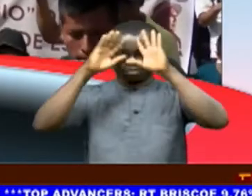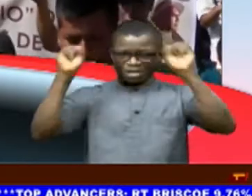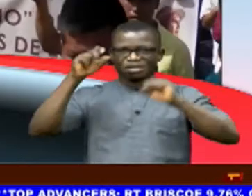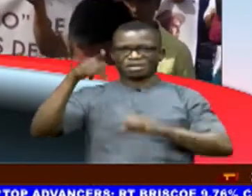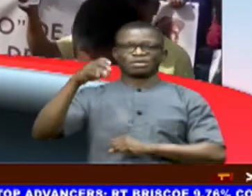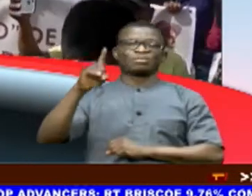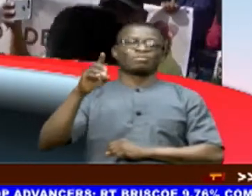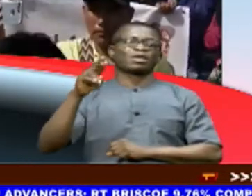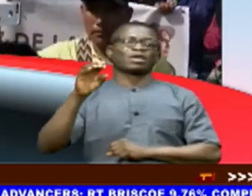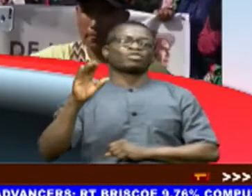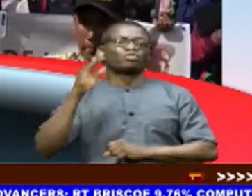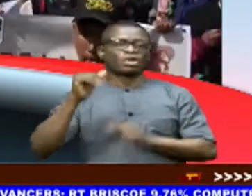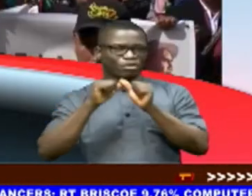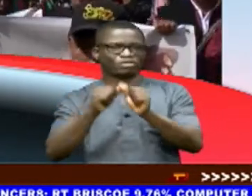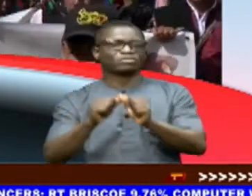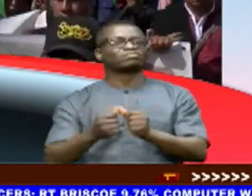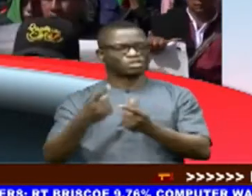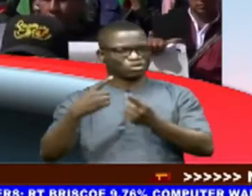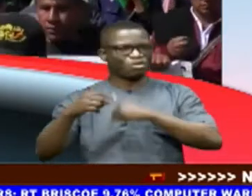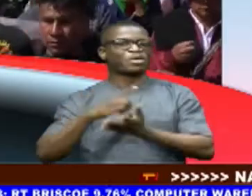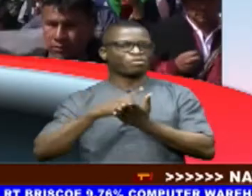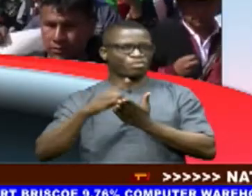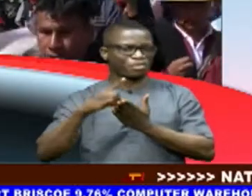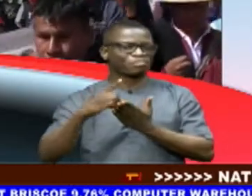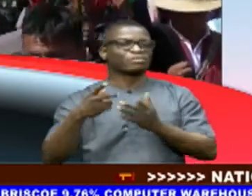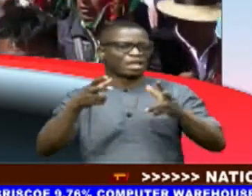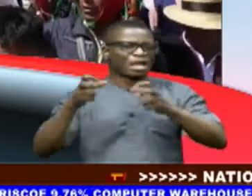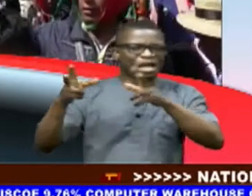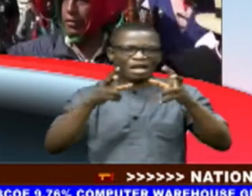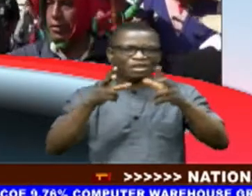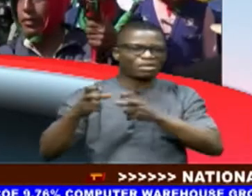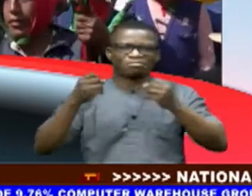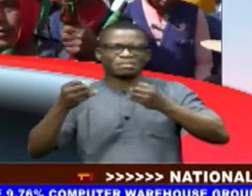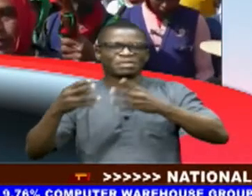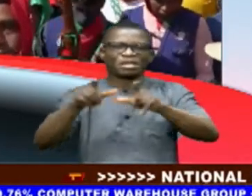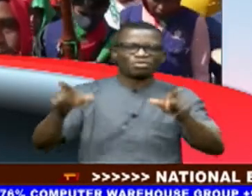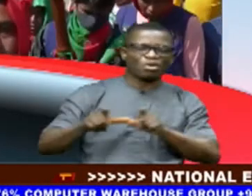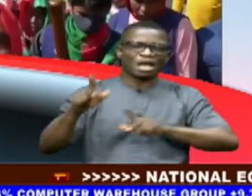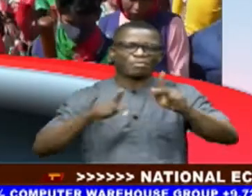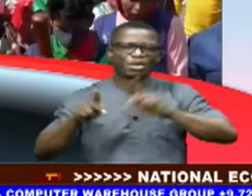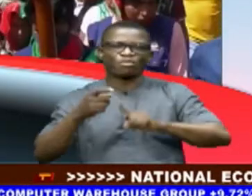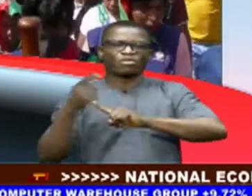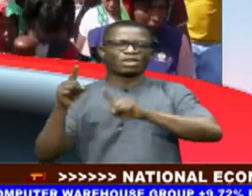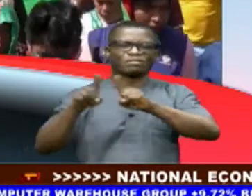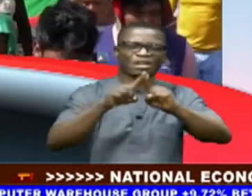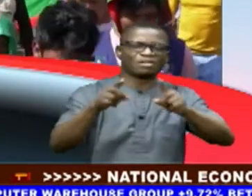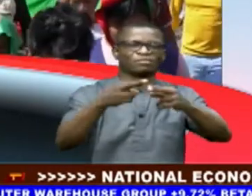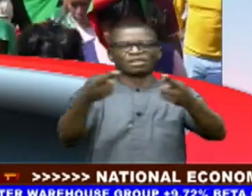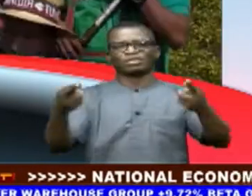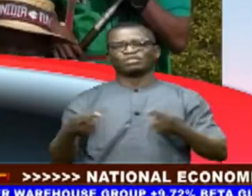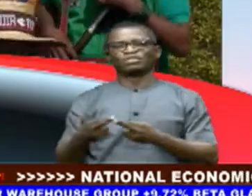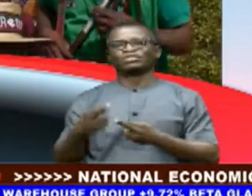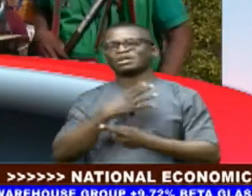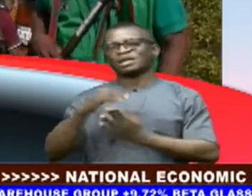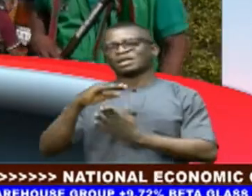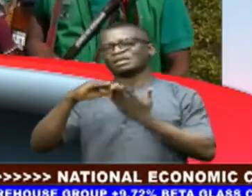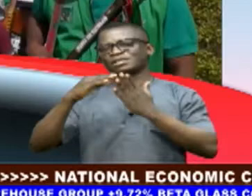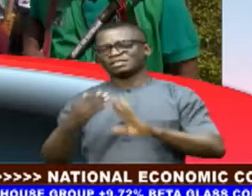set to continue into the coming week, attracting hundreds of indigenous people from various regions and the